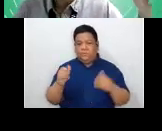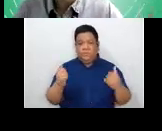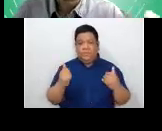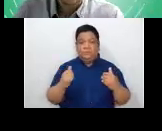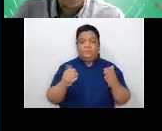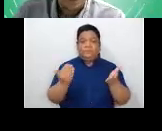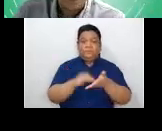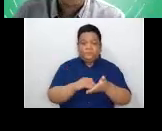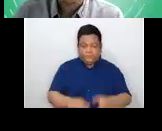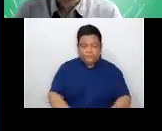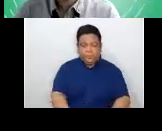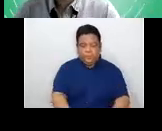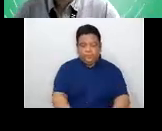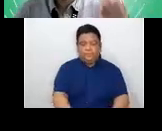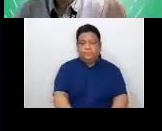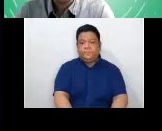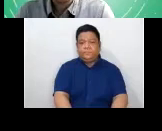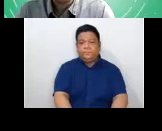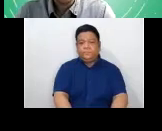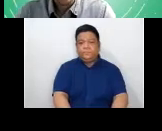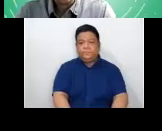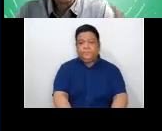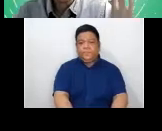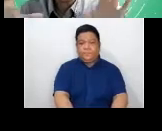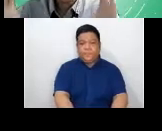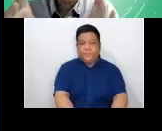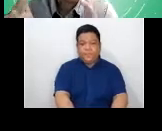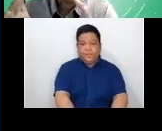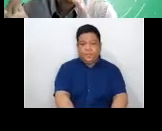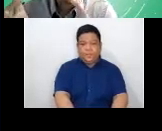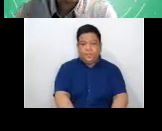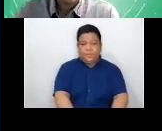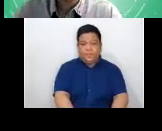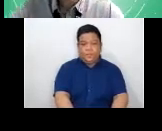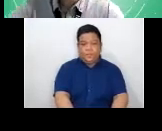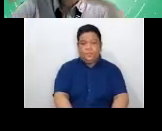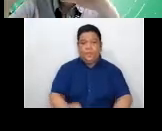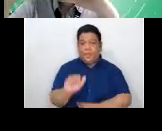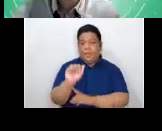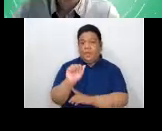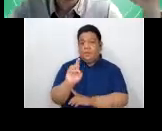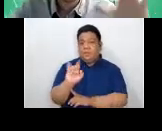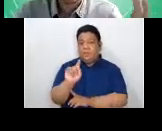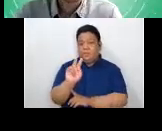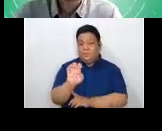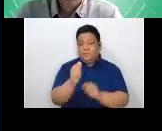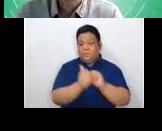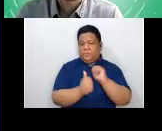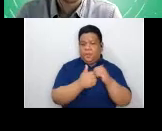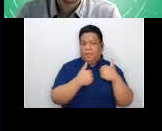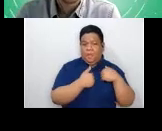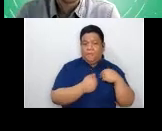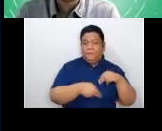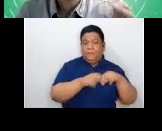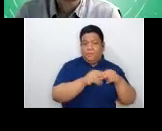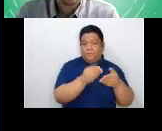and discuss what additive is. So additive is when you have an existing material, right? And you attach or add material to